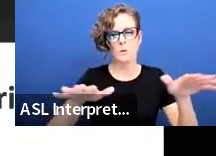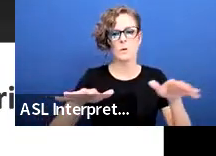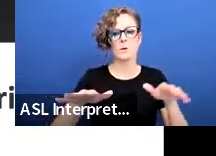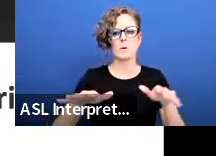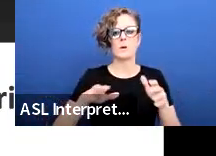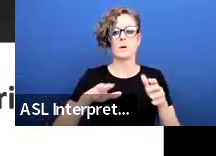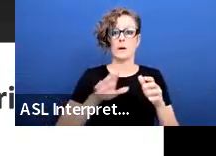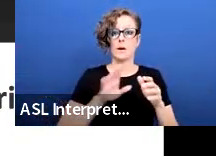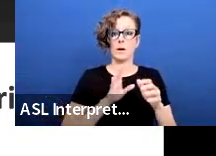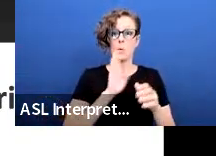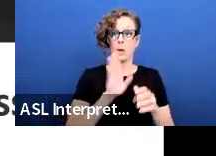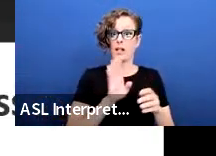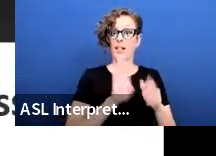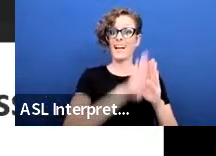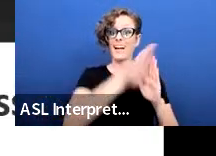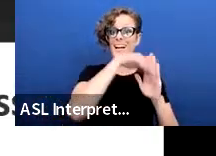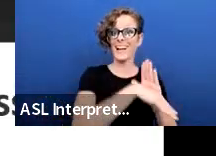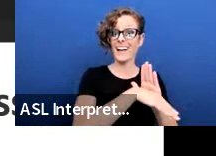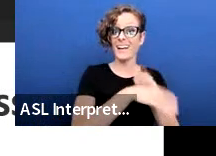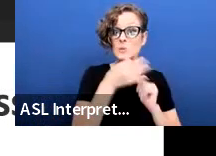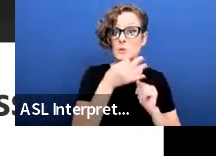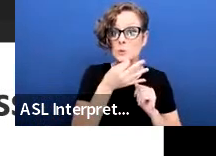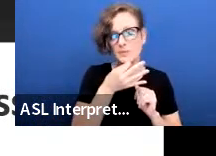Next slide, please.